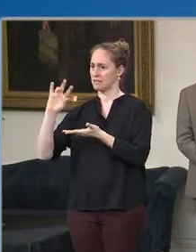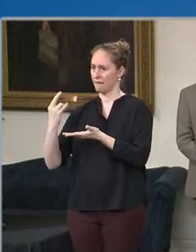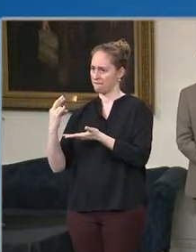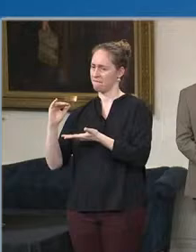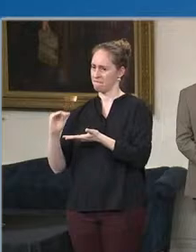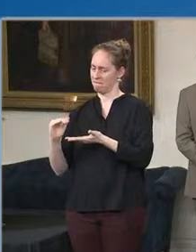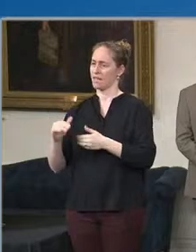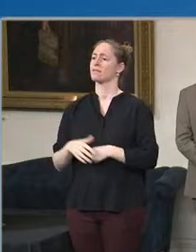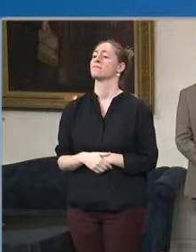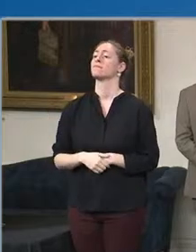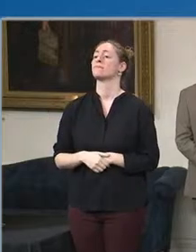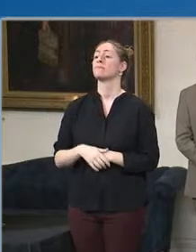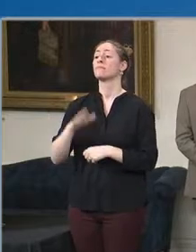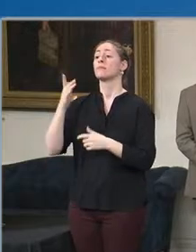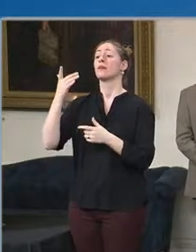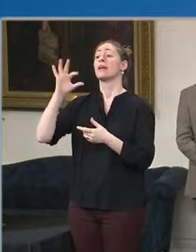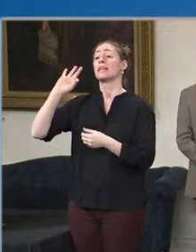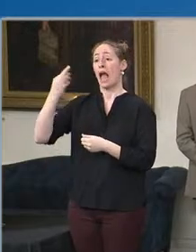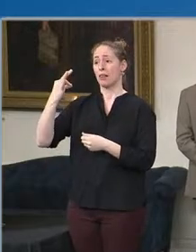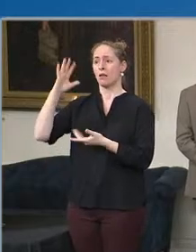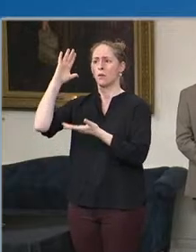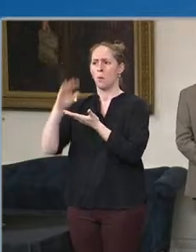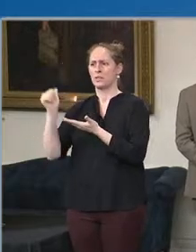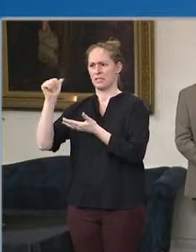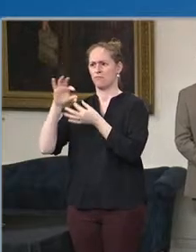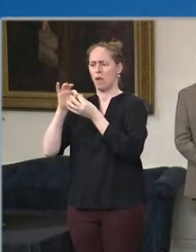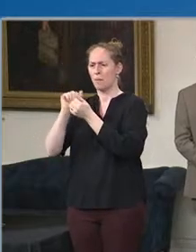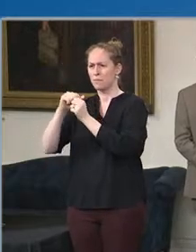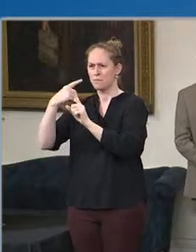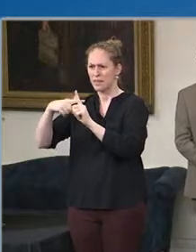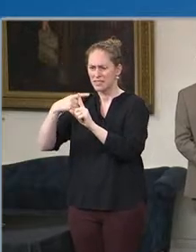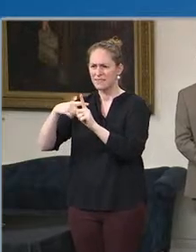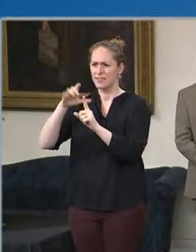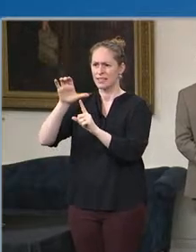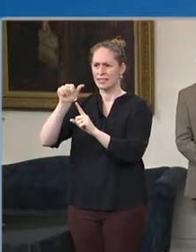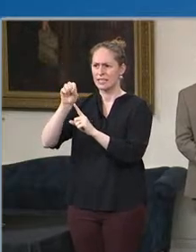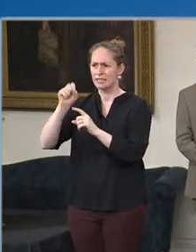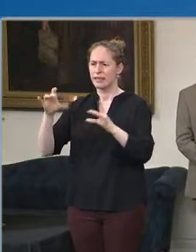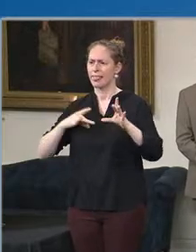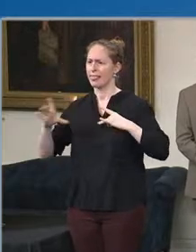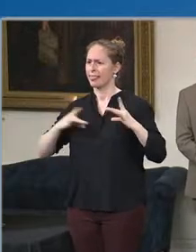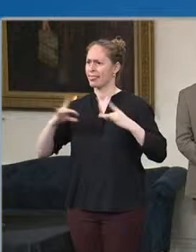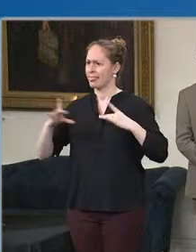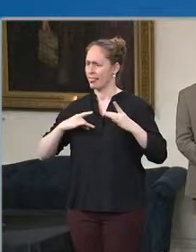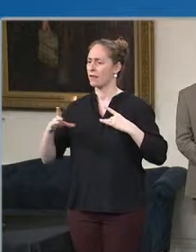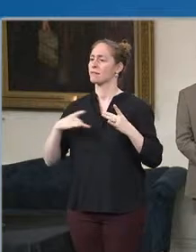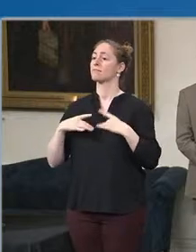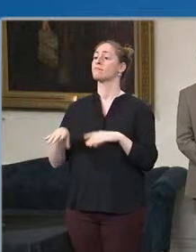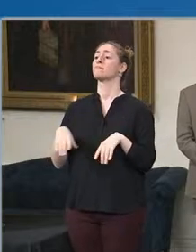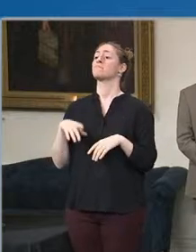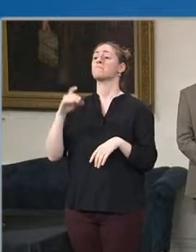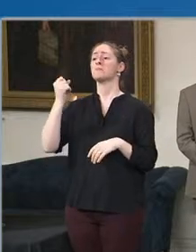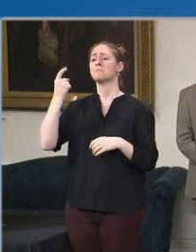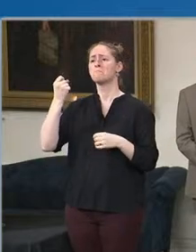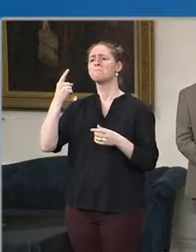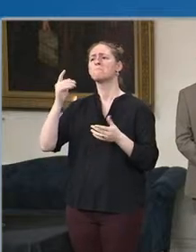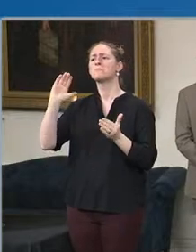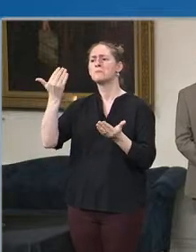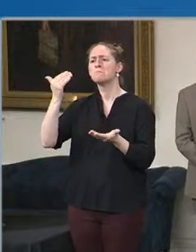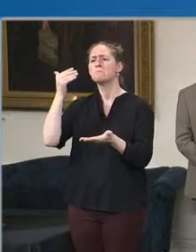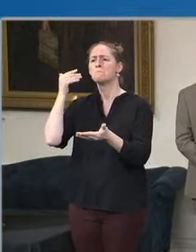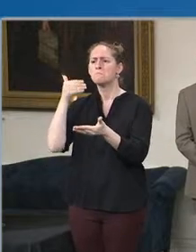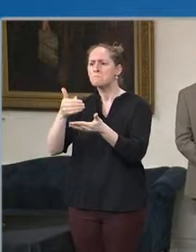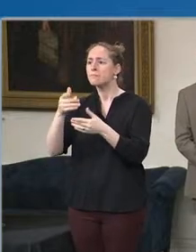are experiencing a post-Thanksgiving surge and that the worst days of the